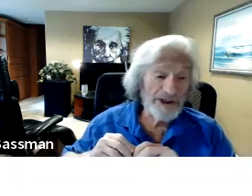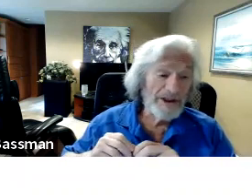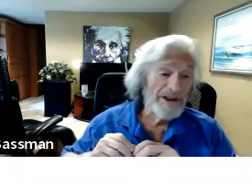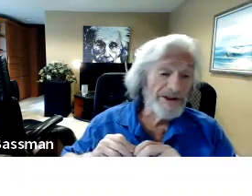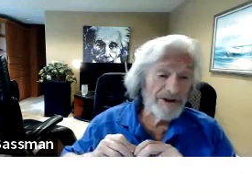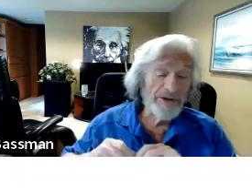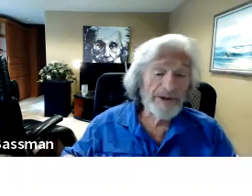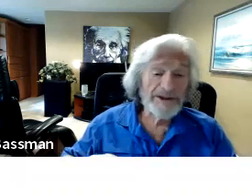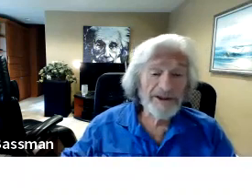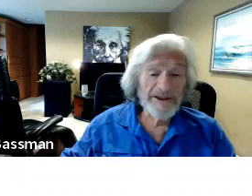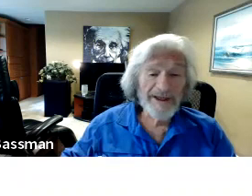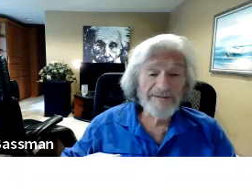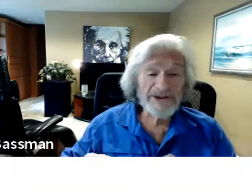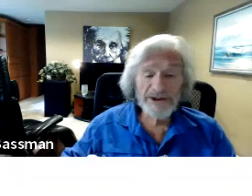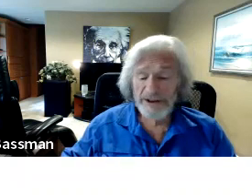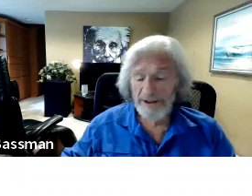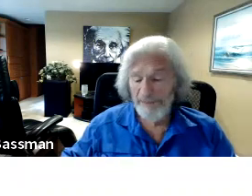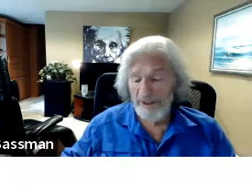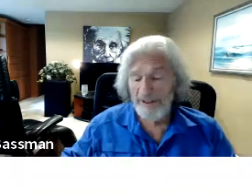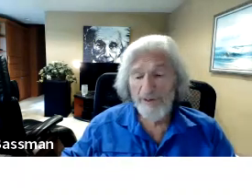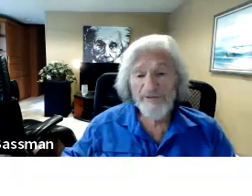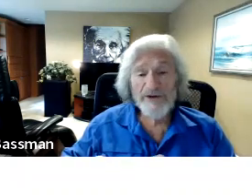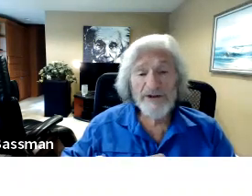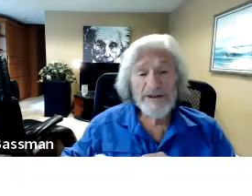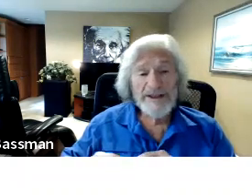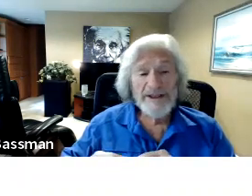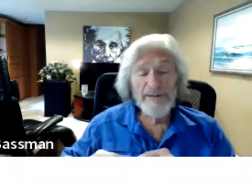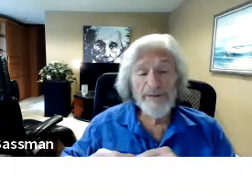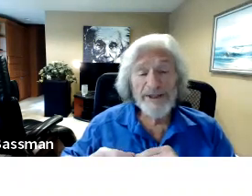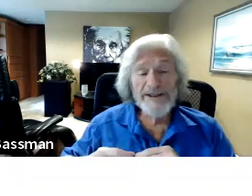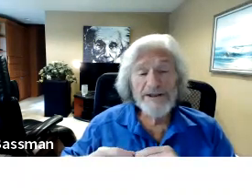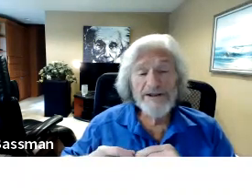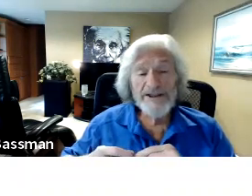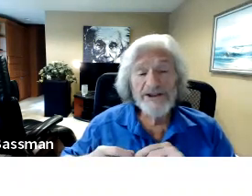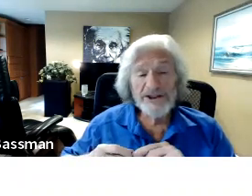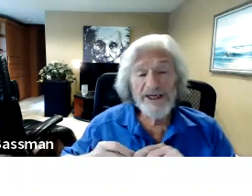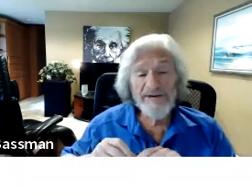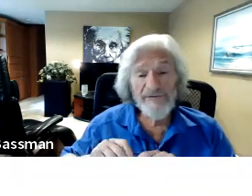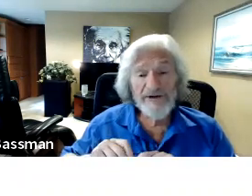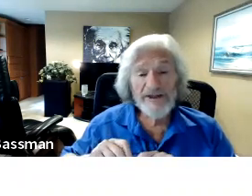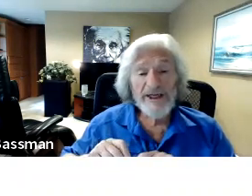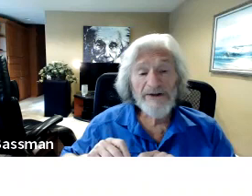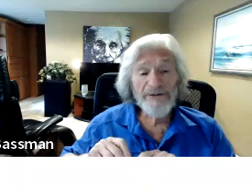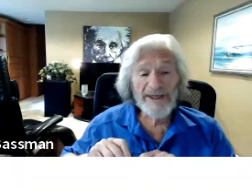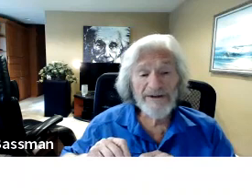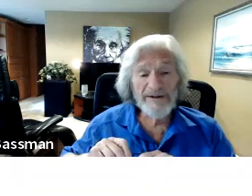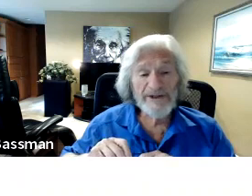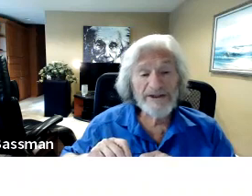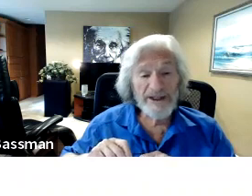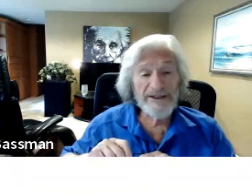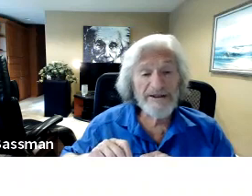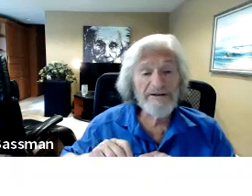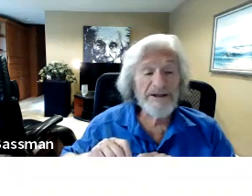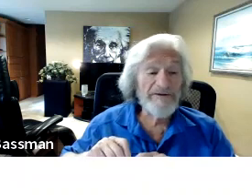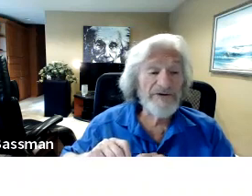future. So we did it anonymously. However, he complained that the staff had threatened him